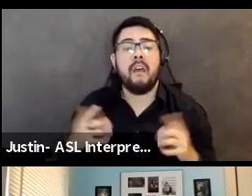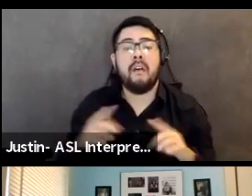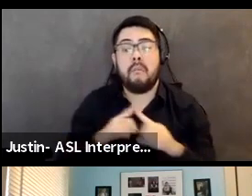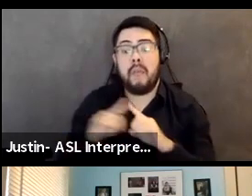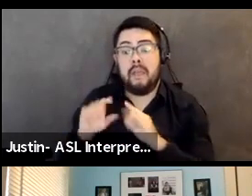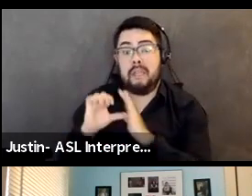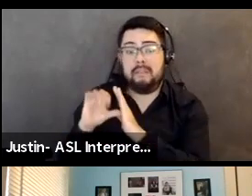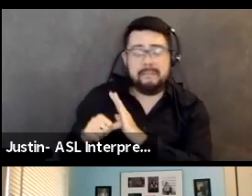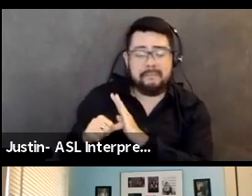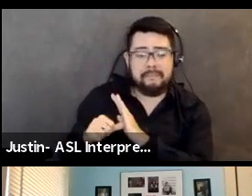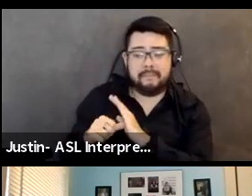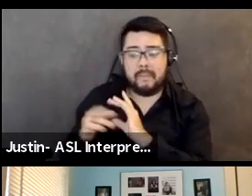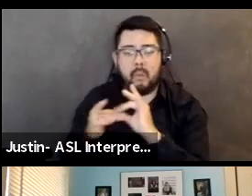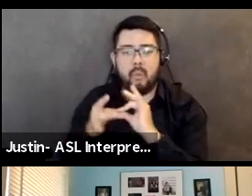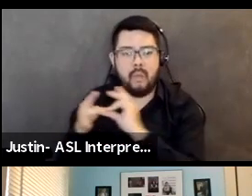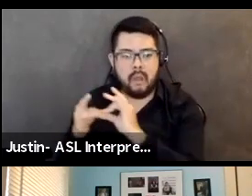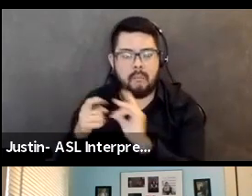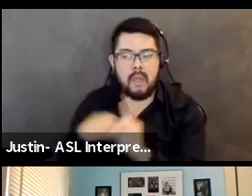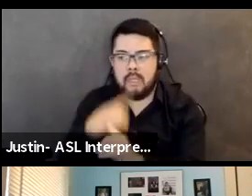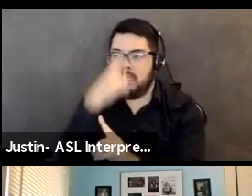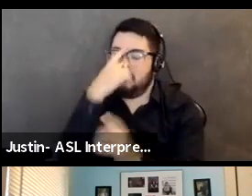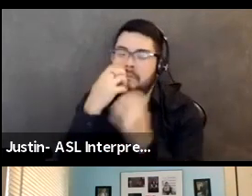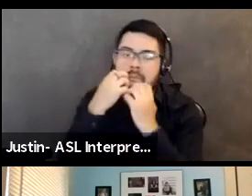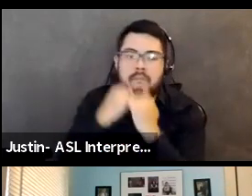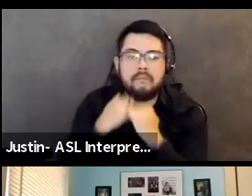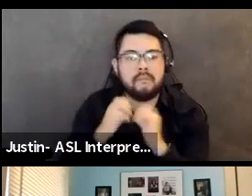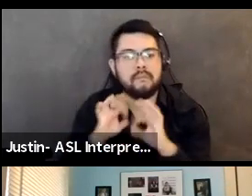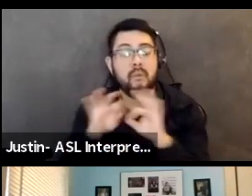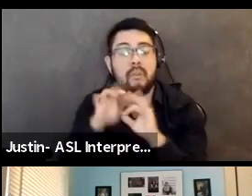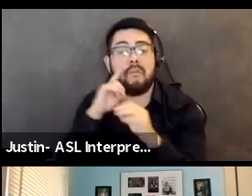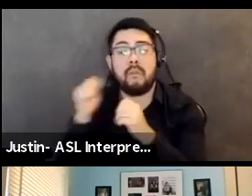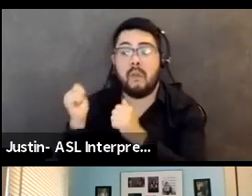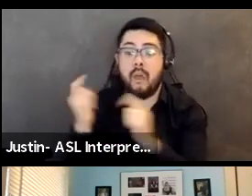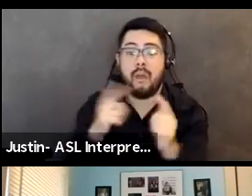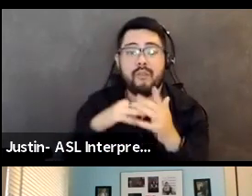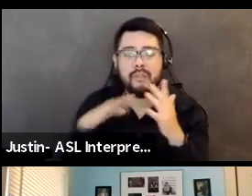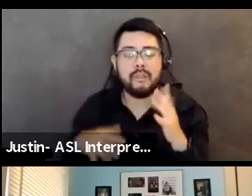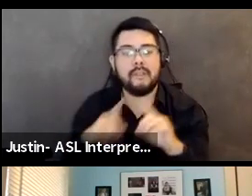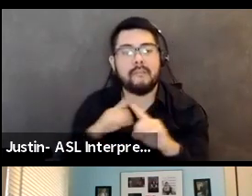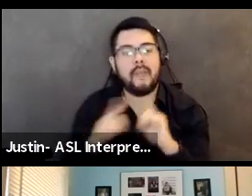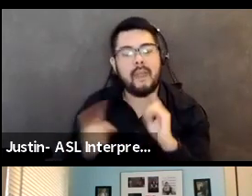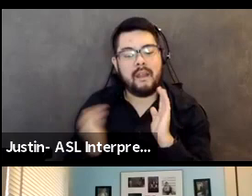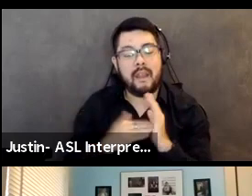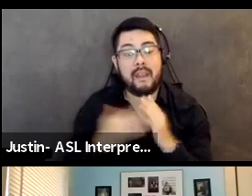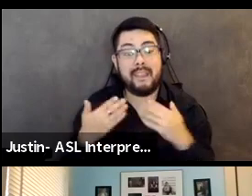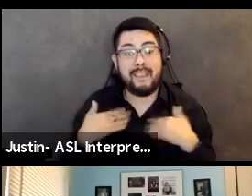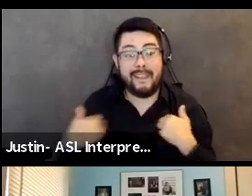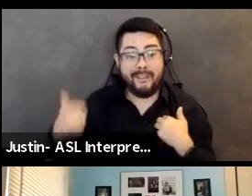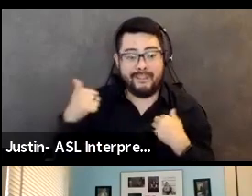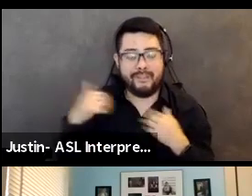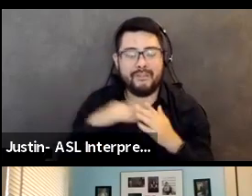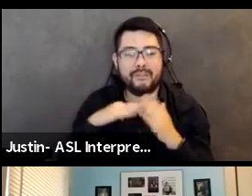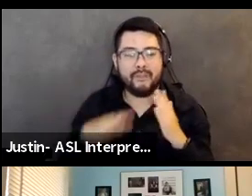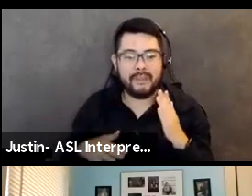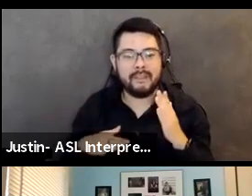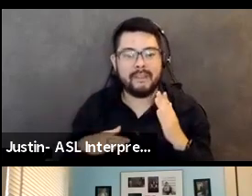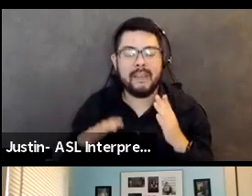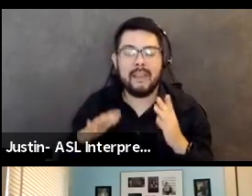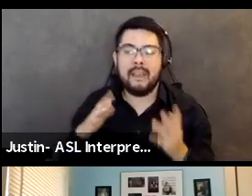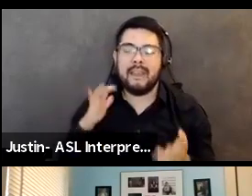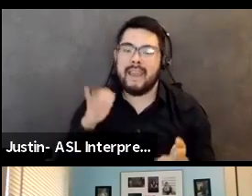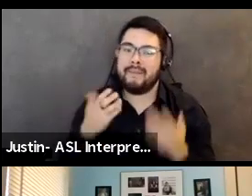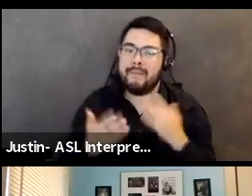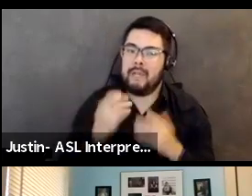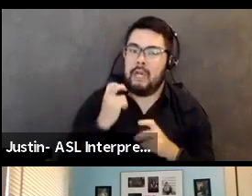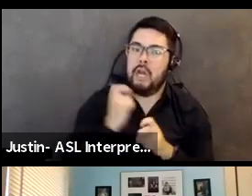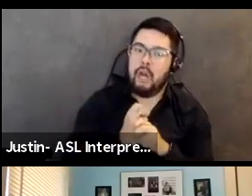relationship i think is so important for all students but for younger students again that can be hard to develop